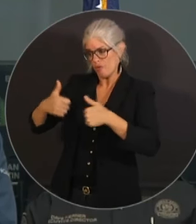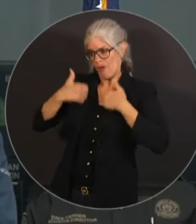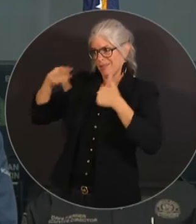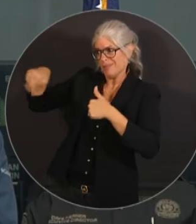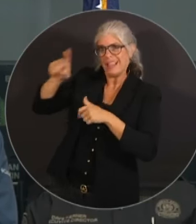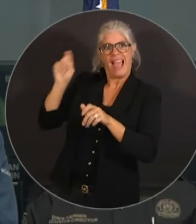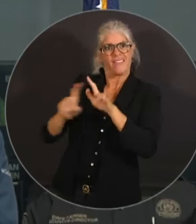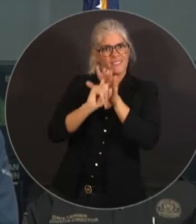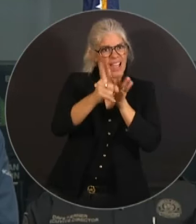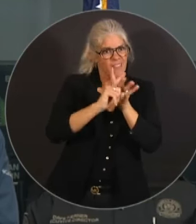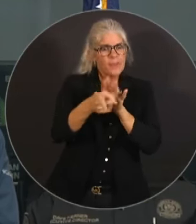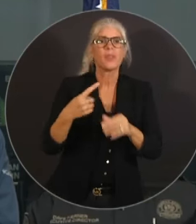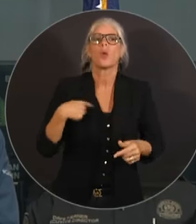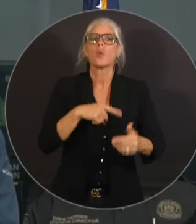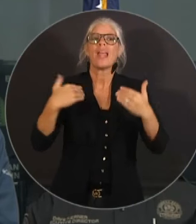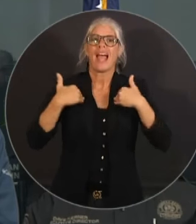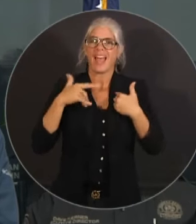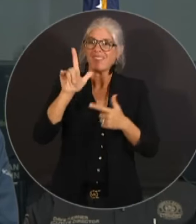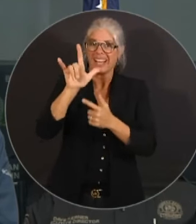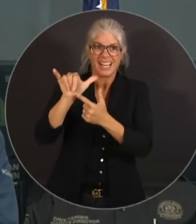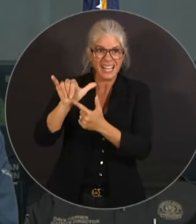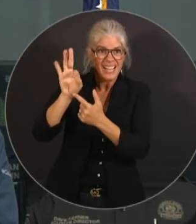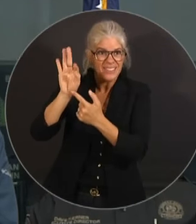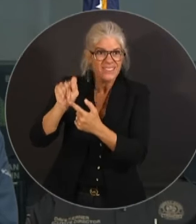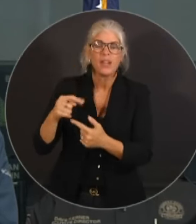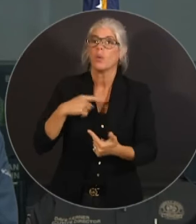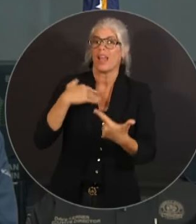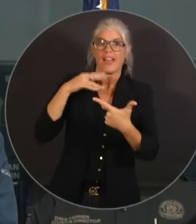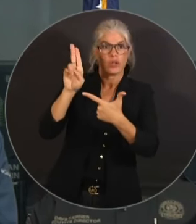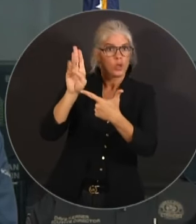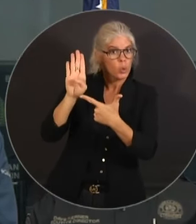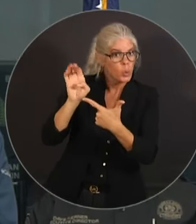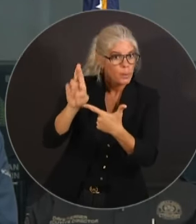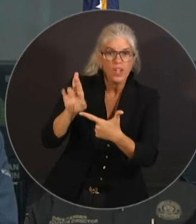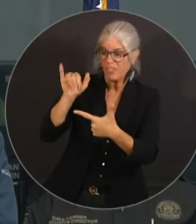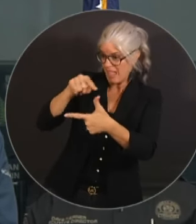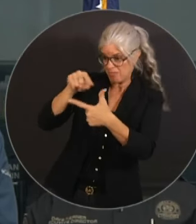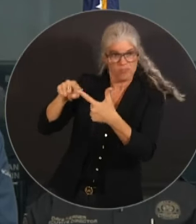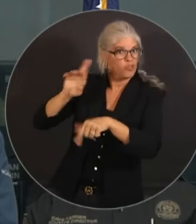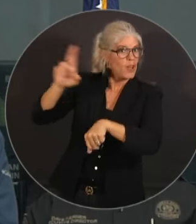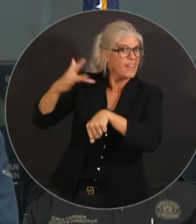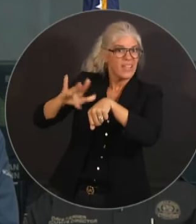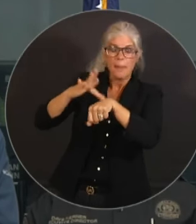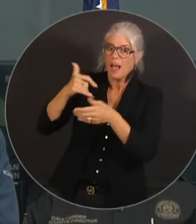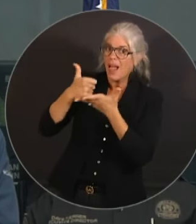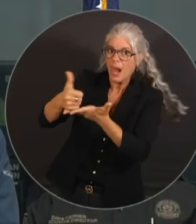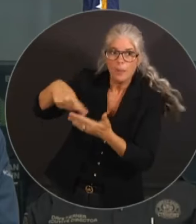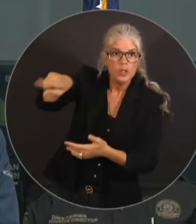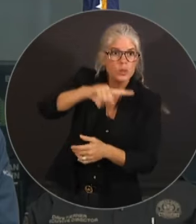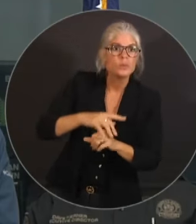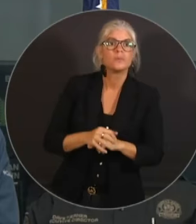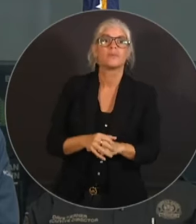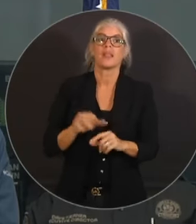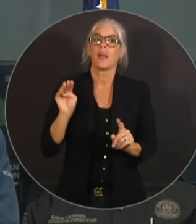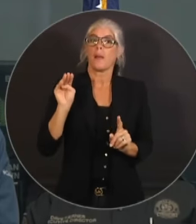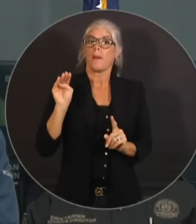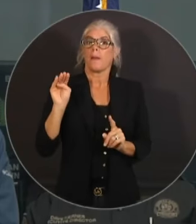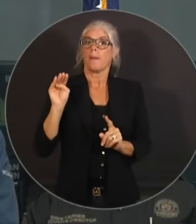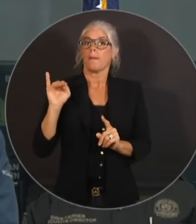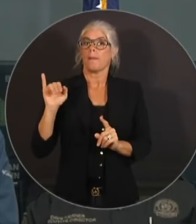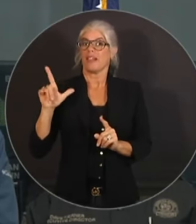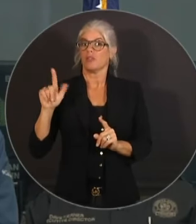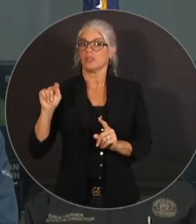Lyft and Uber. Again, that is available by entering the code Milton Relief.